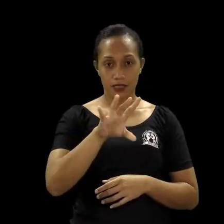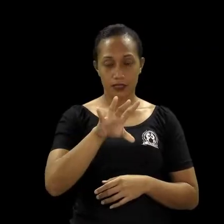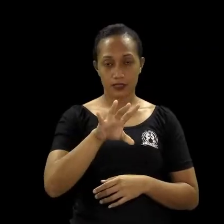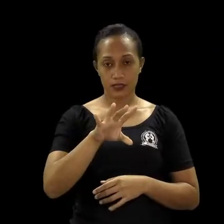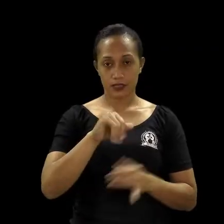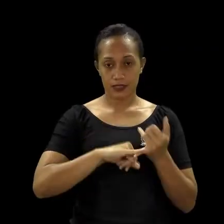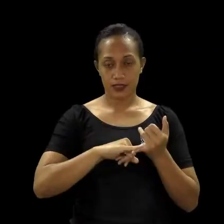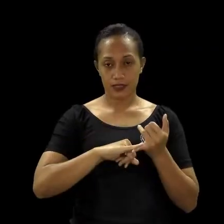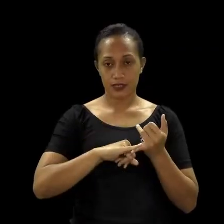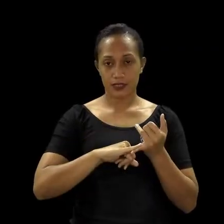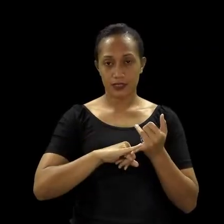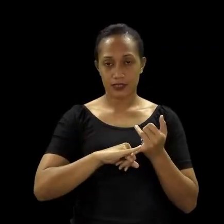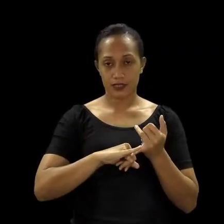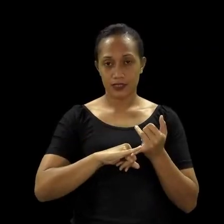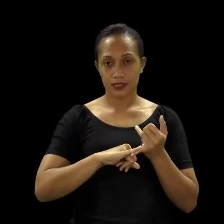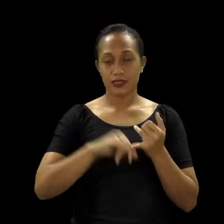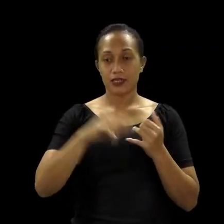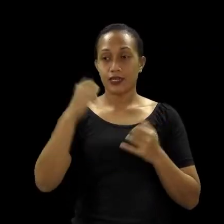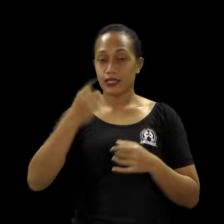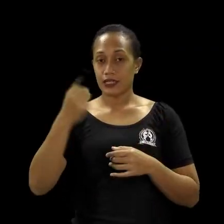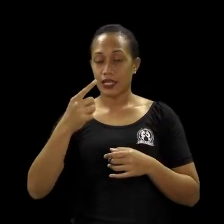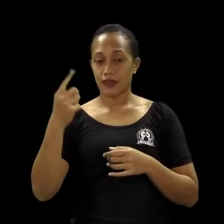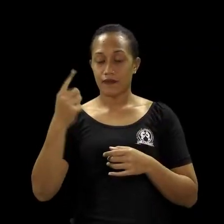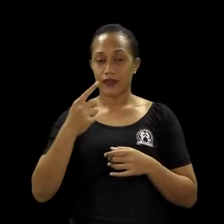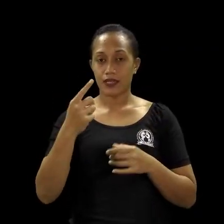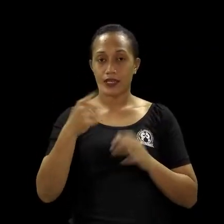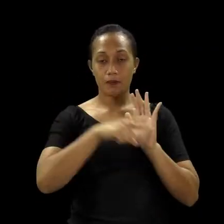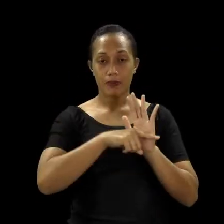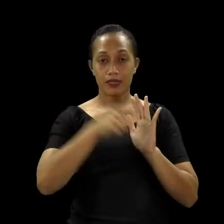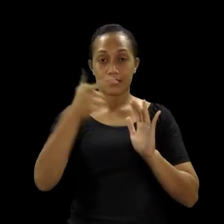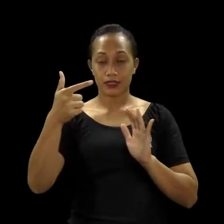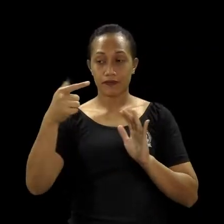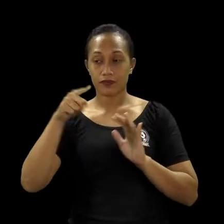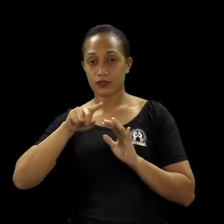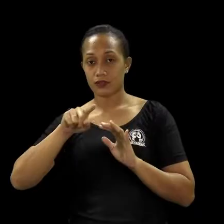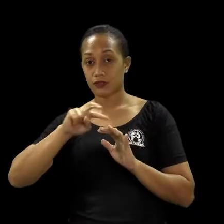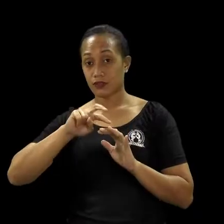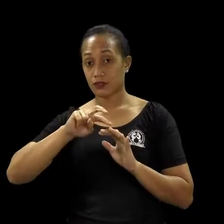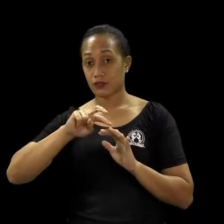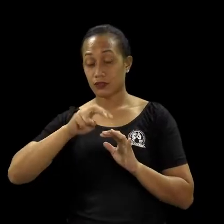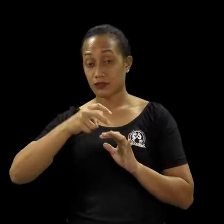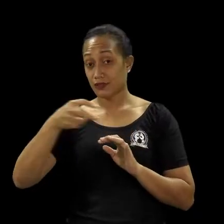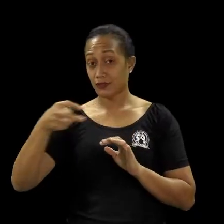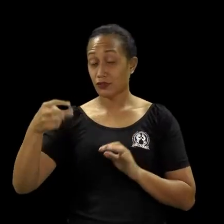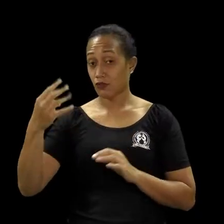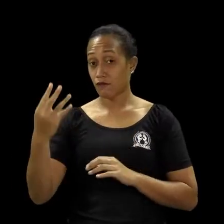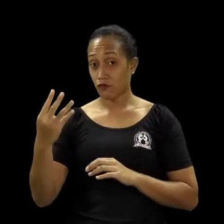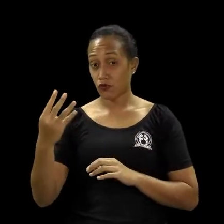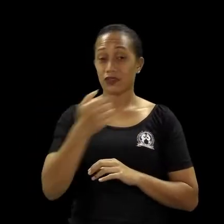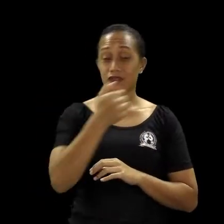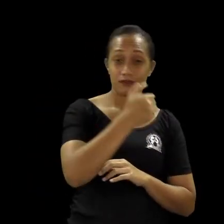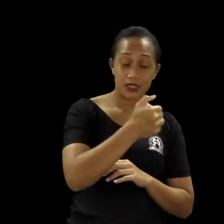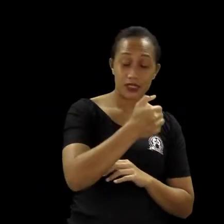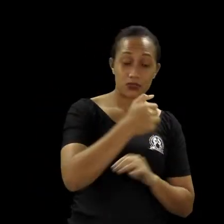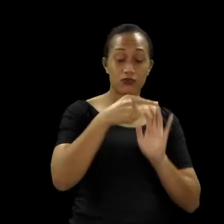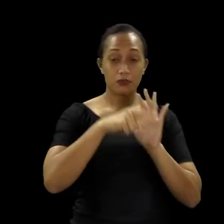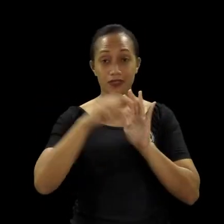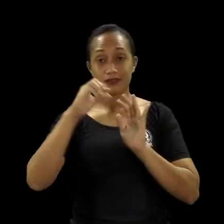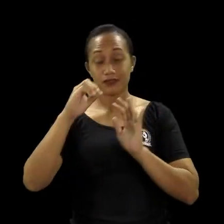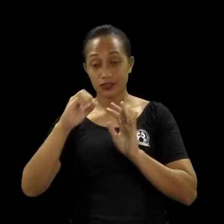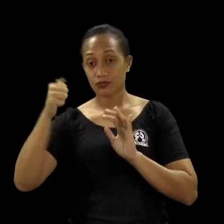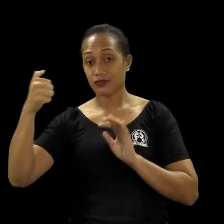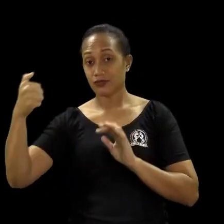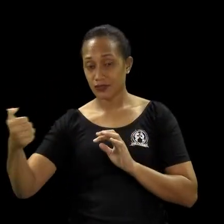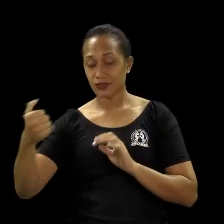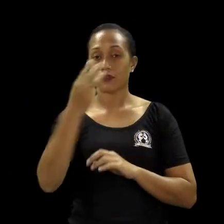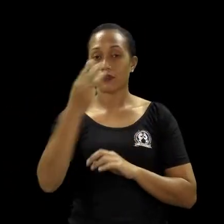tenths. 11 tenths. 11 minus 7 is 4. We got our decimal place. 6 minus 0 is 6, and then we